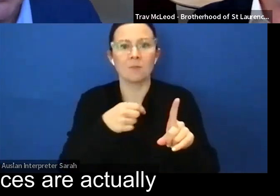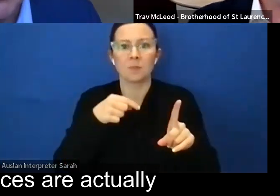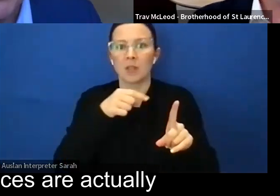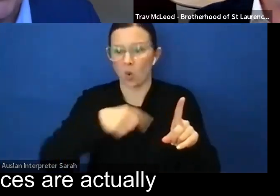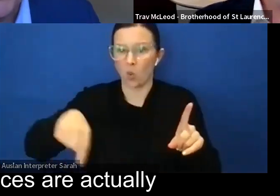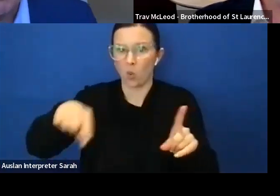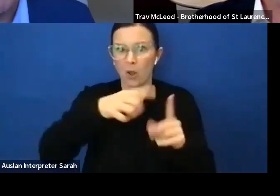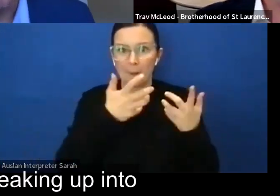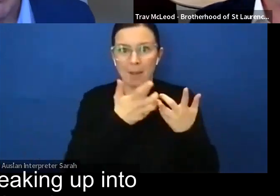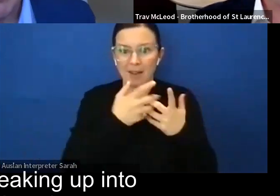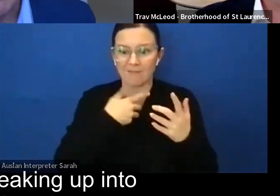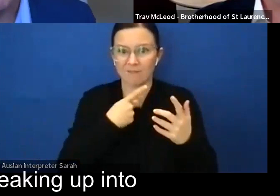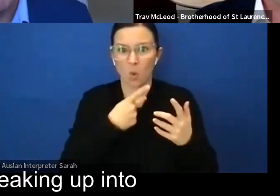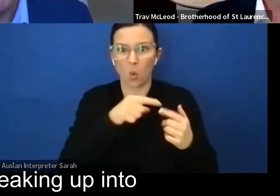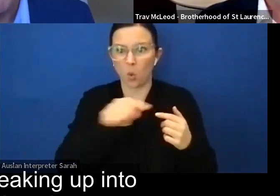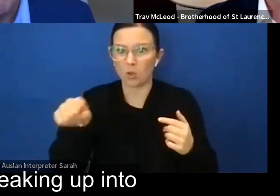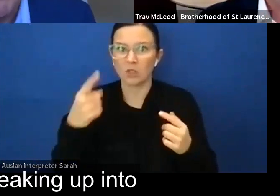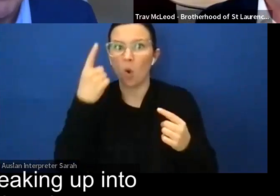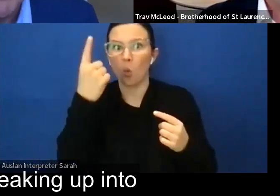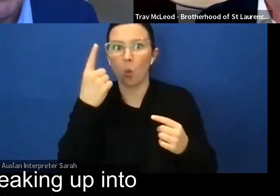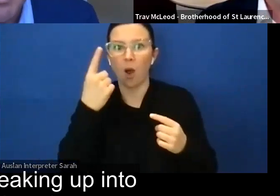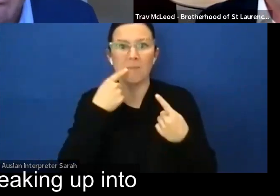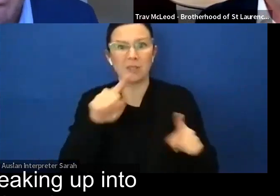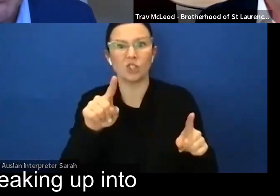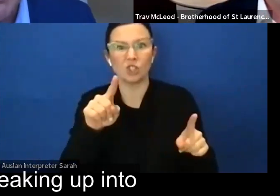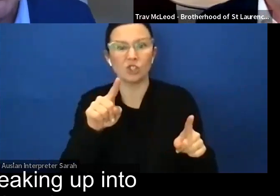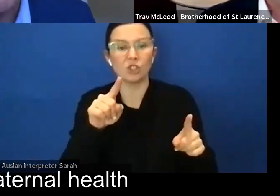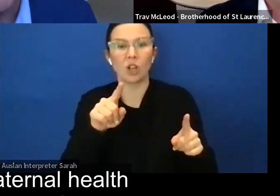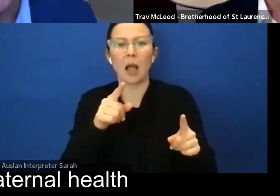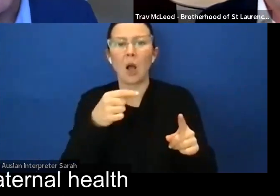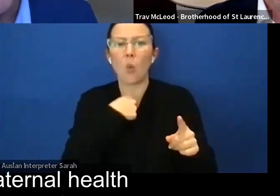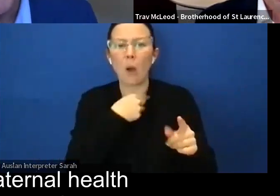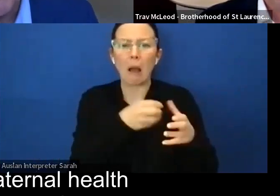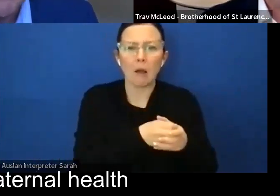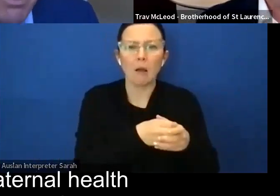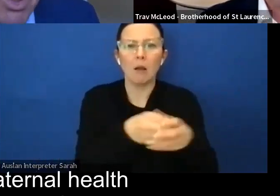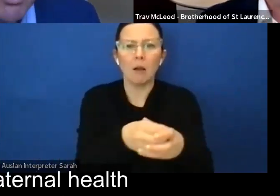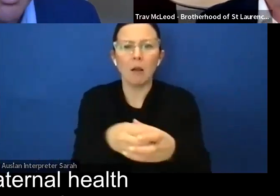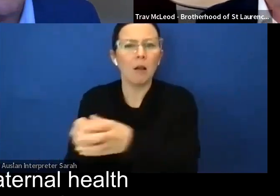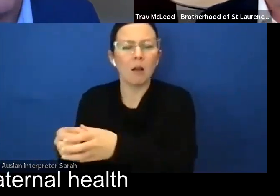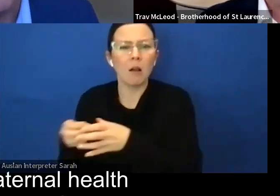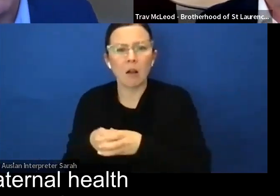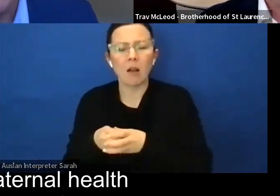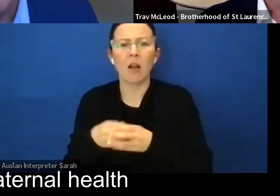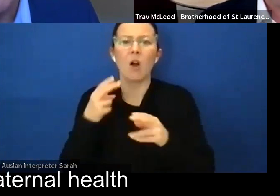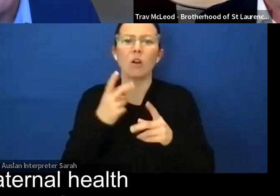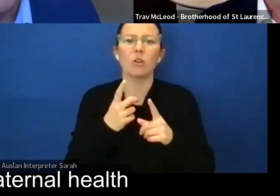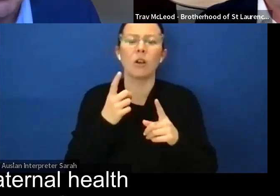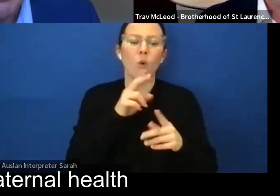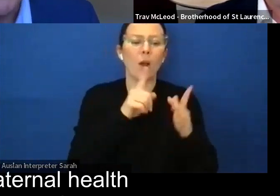one message, rather than breaking up into our various little subgroups into infant maternal health